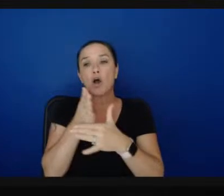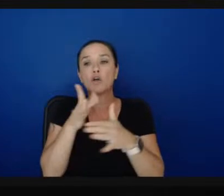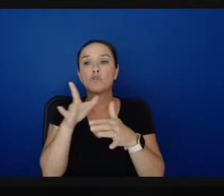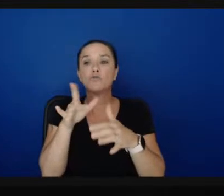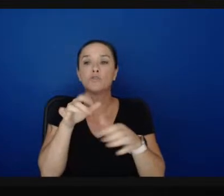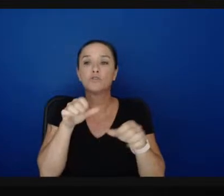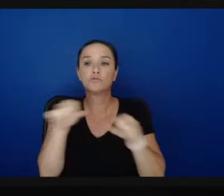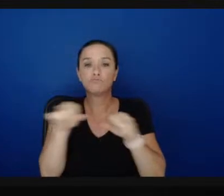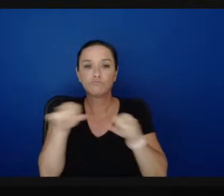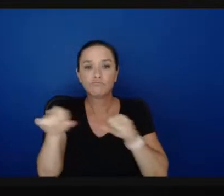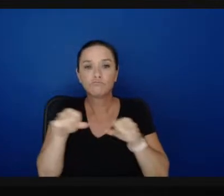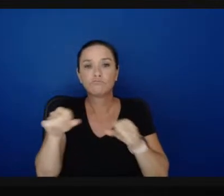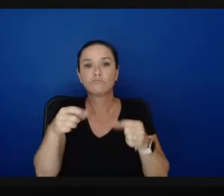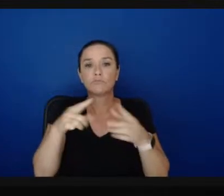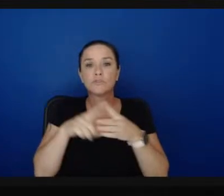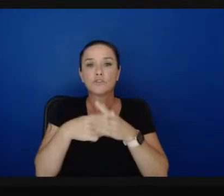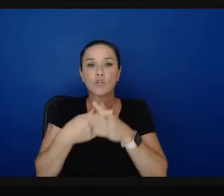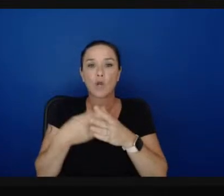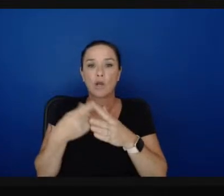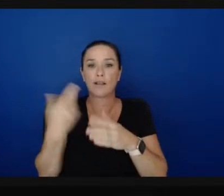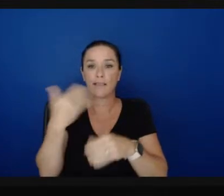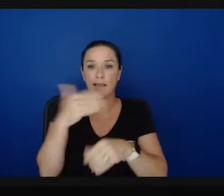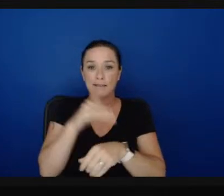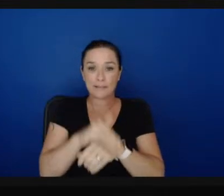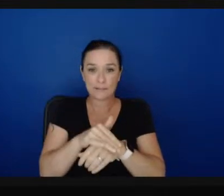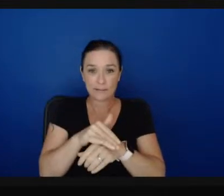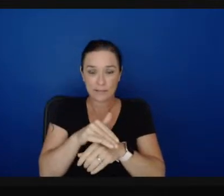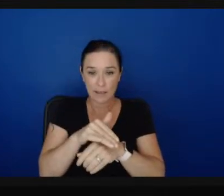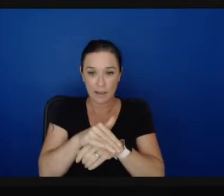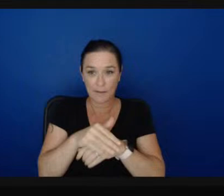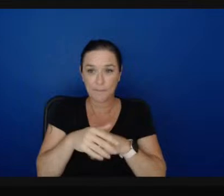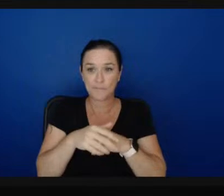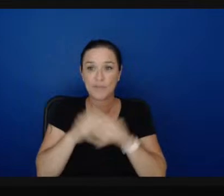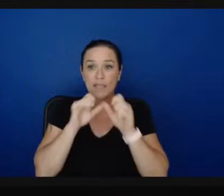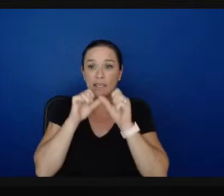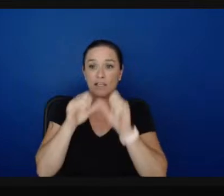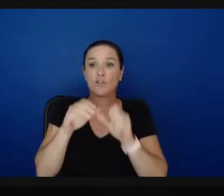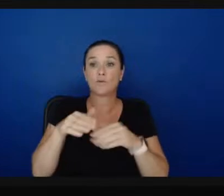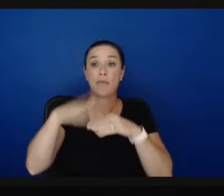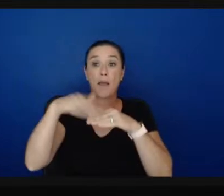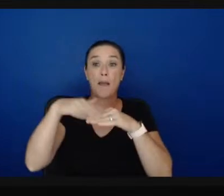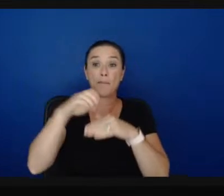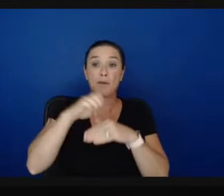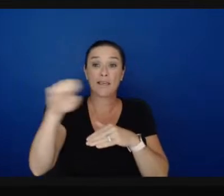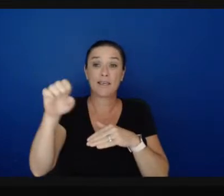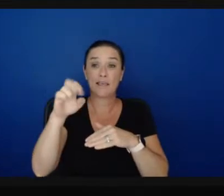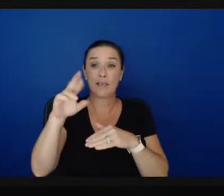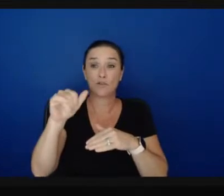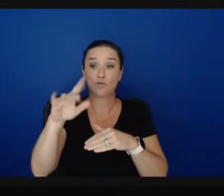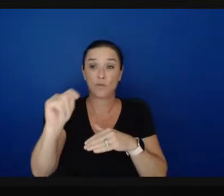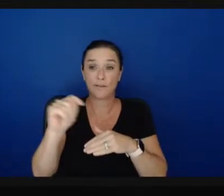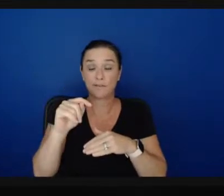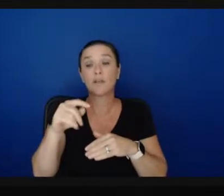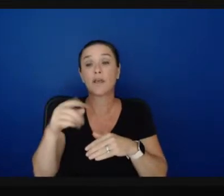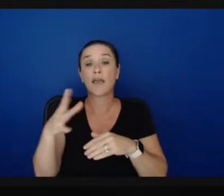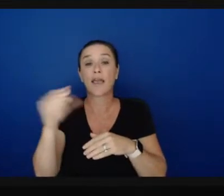previous night, last night, continued low level activity in the Upper East Rift Zone, and in the southwest rift zone.